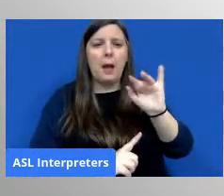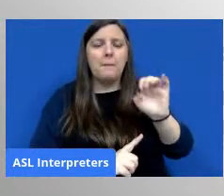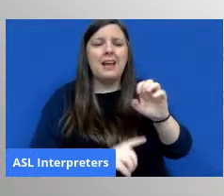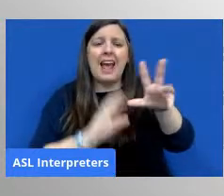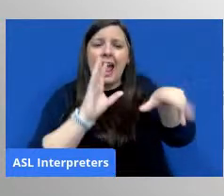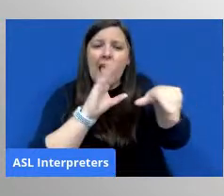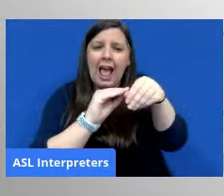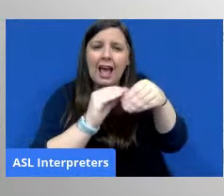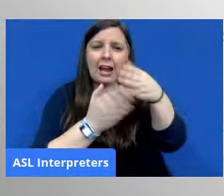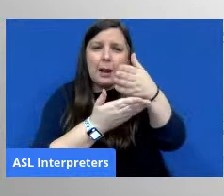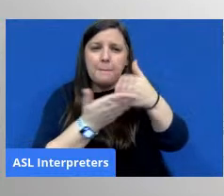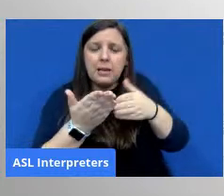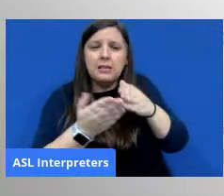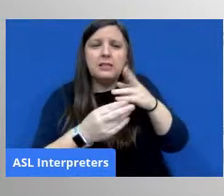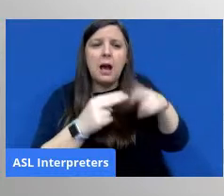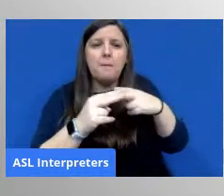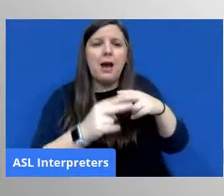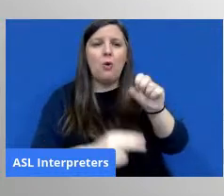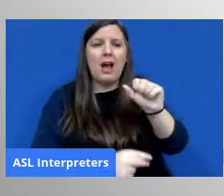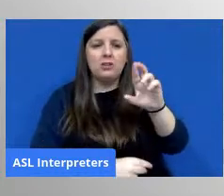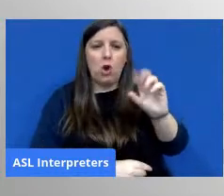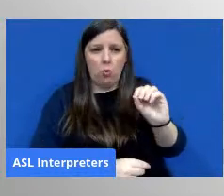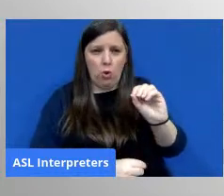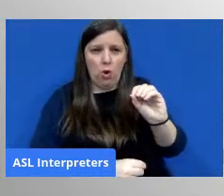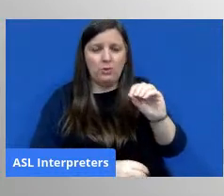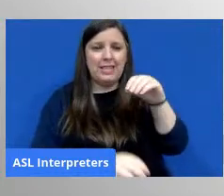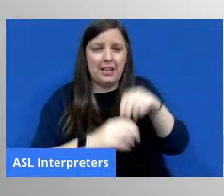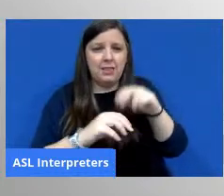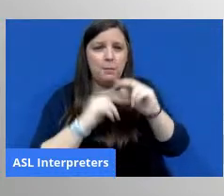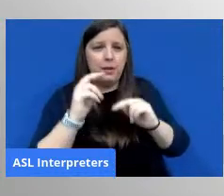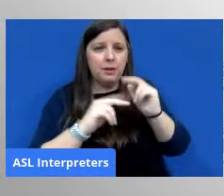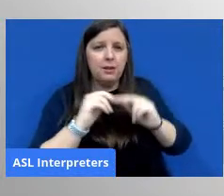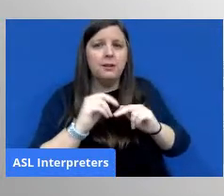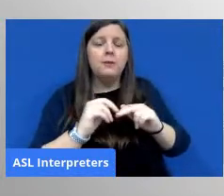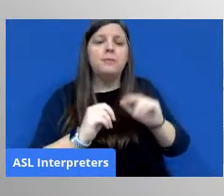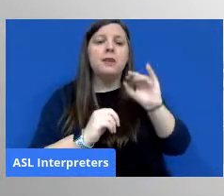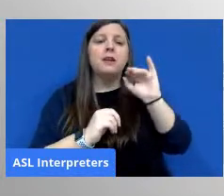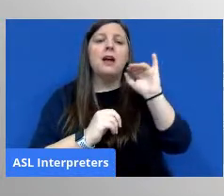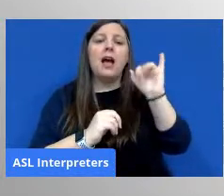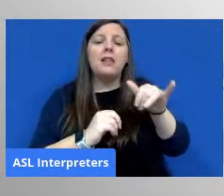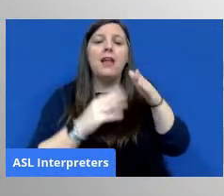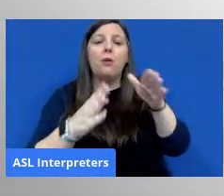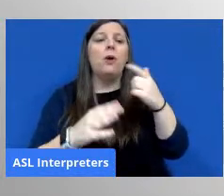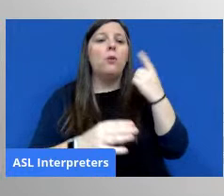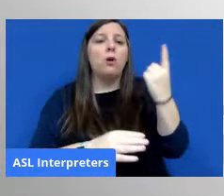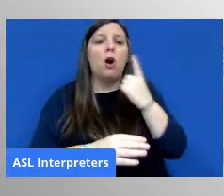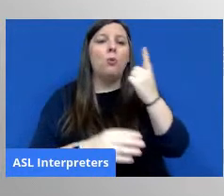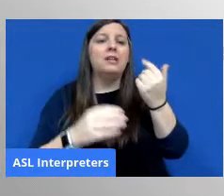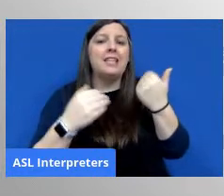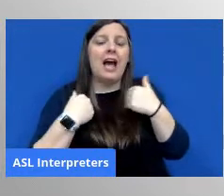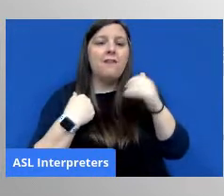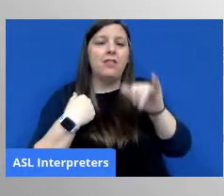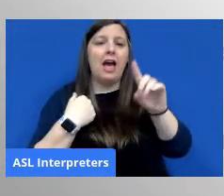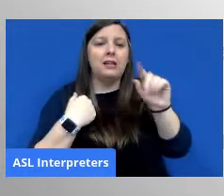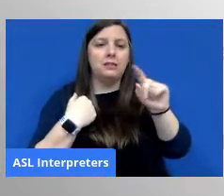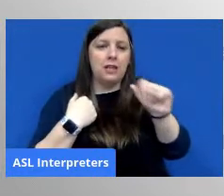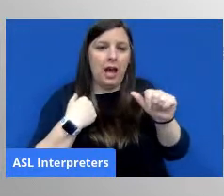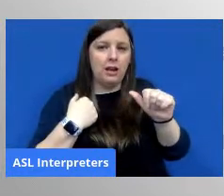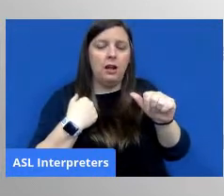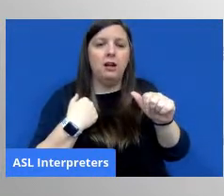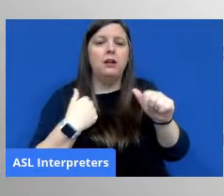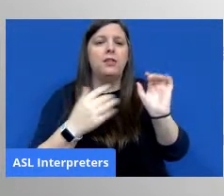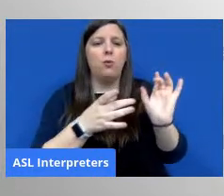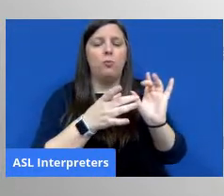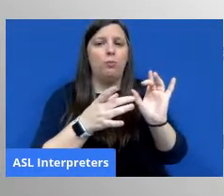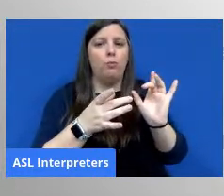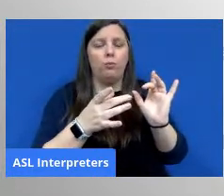about, SROs being in the building, and then that way we always have that data that comes out with everything